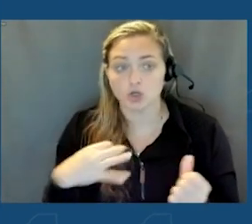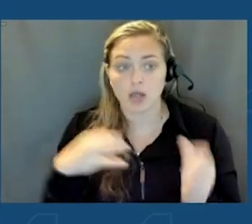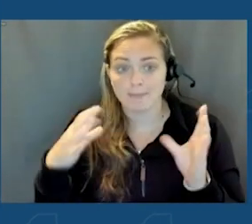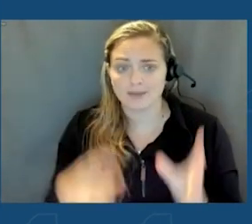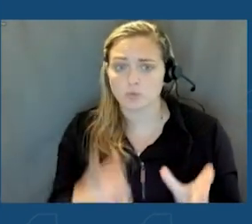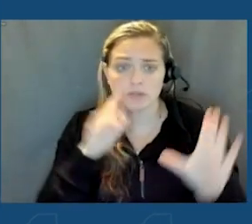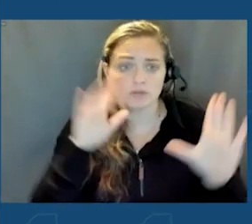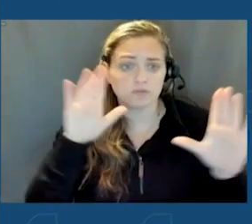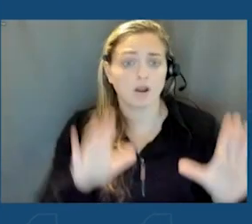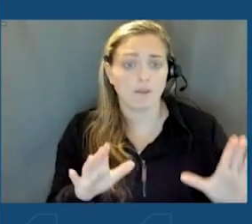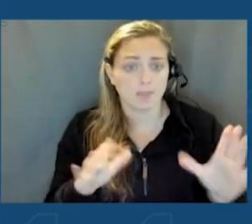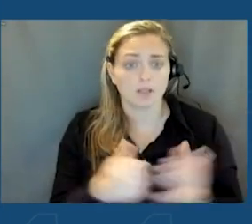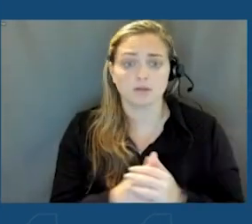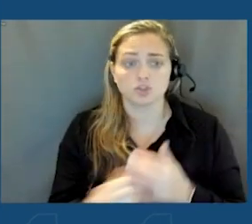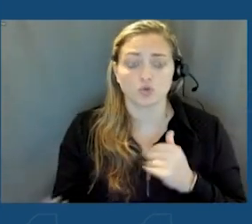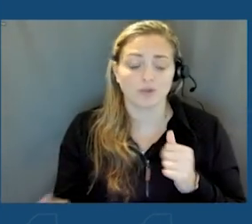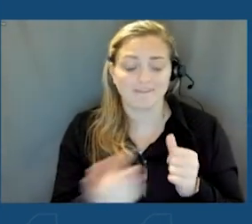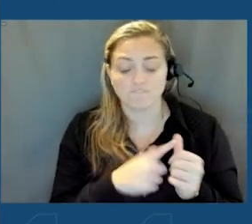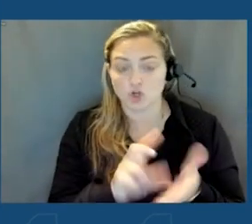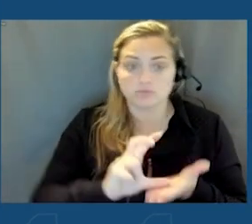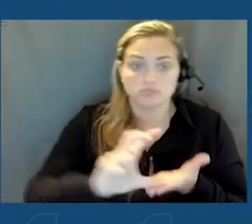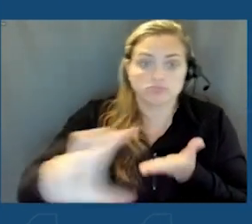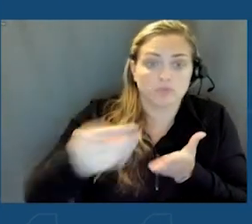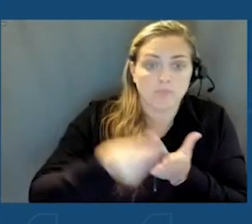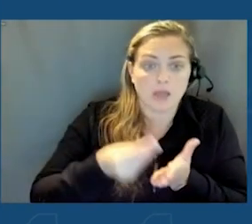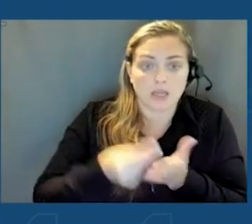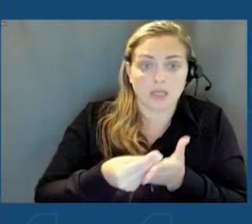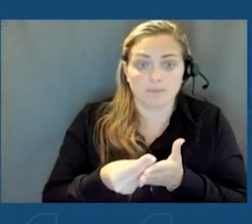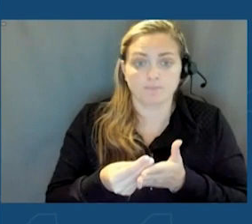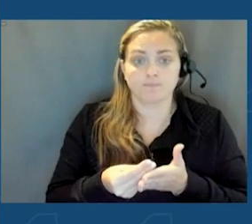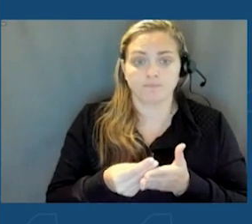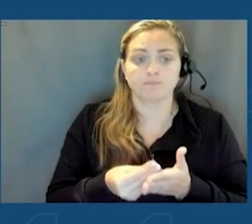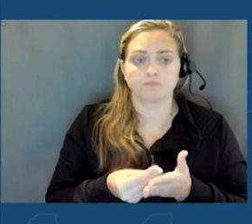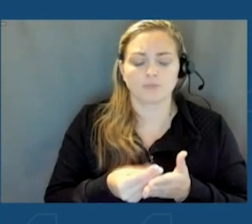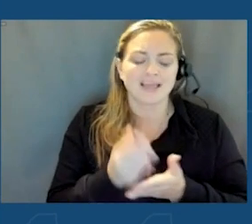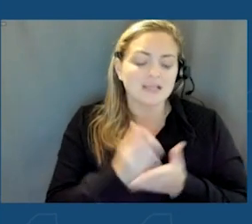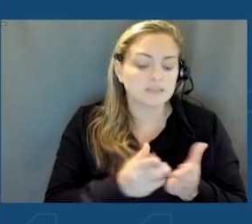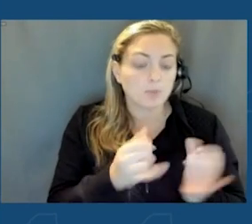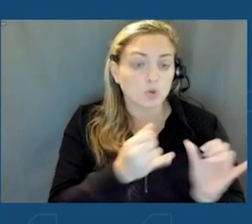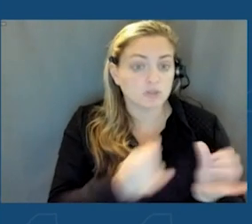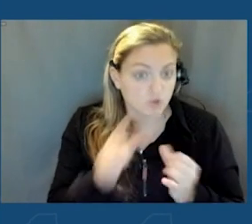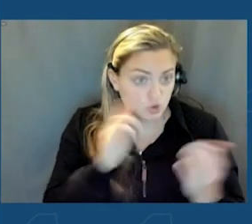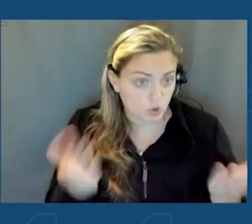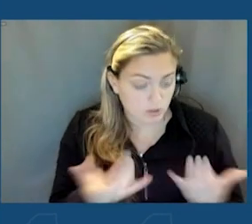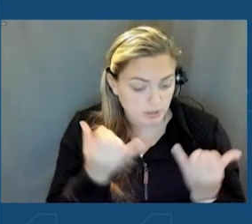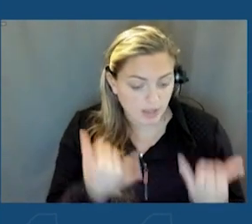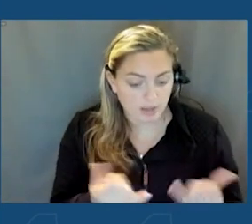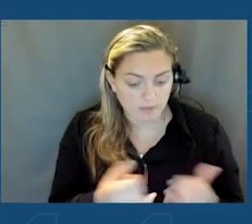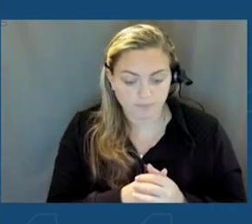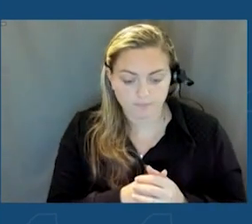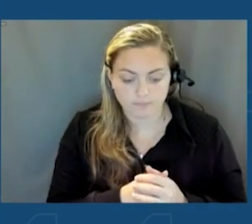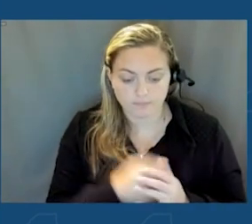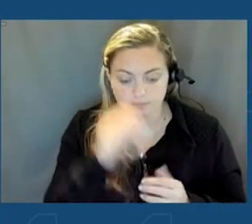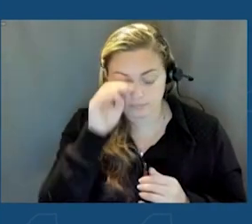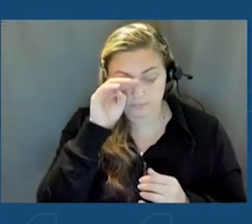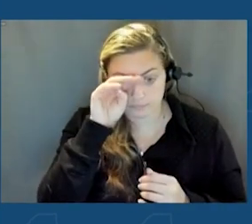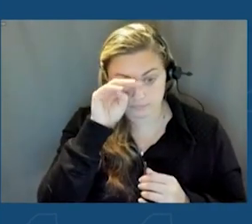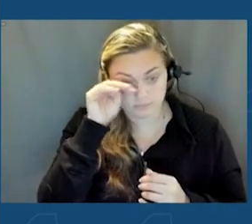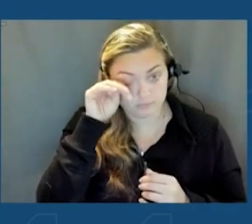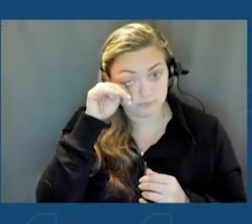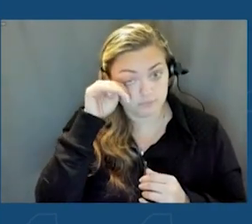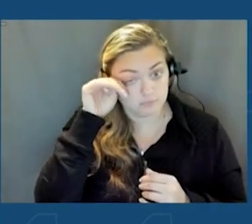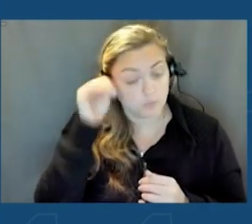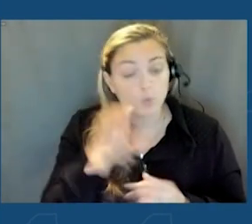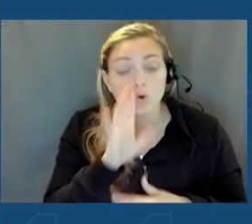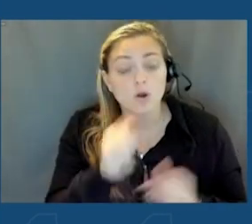phenomenal. So this is just the first tranche of money going out, and some of those individuals are with us today. We have talked about child care deserts. I